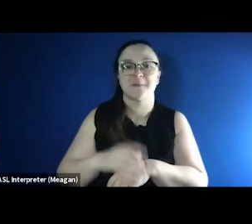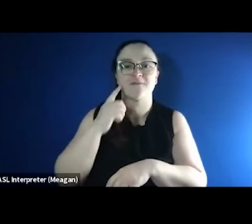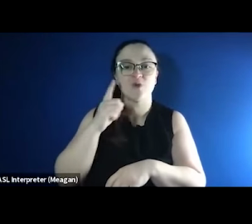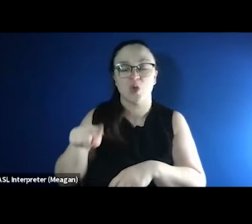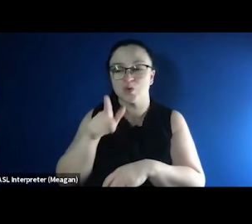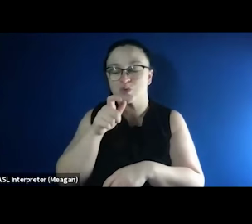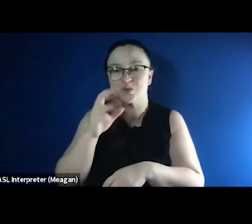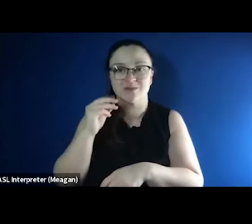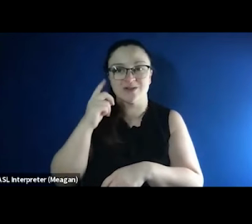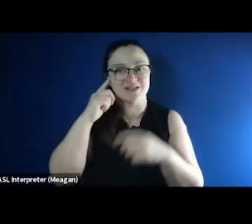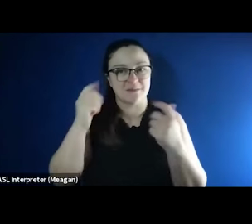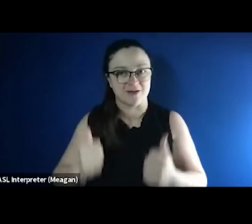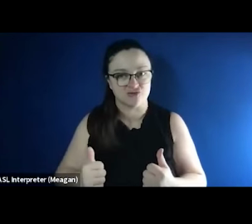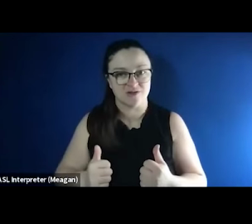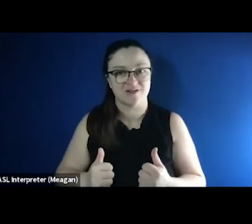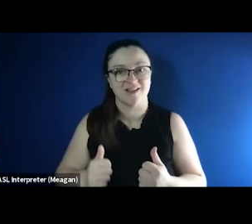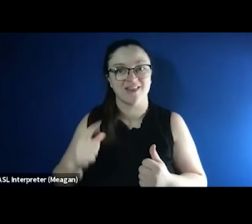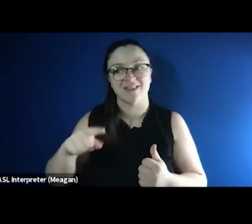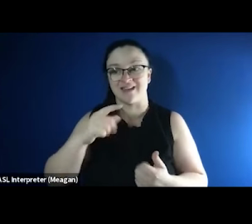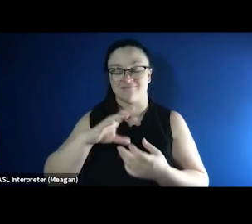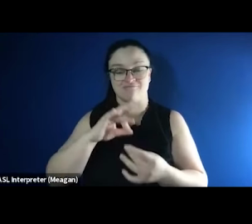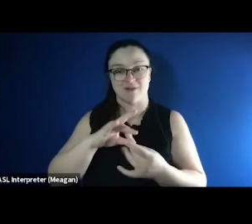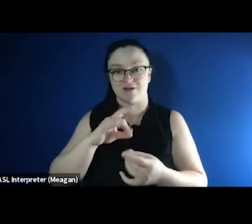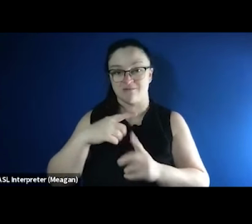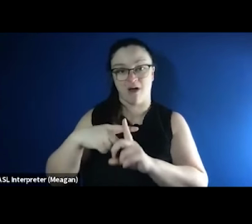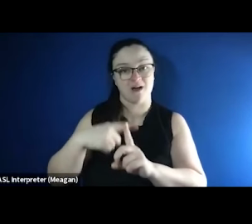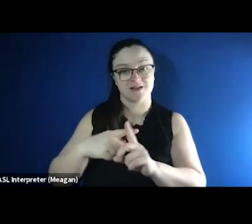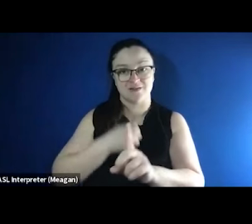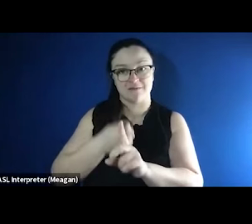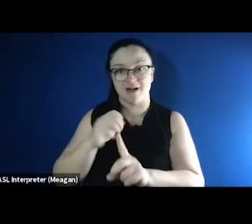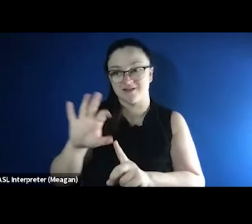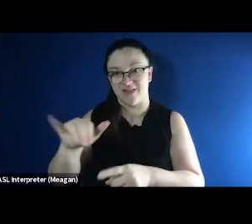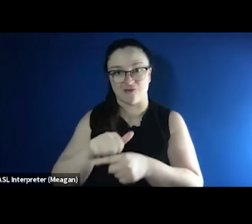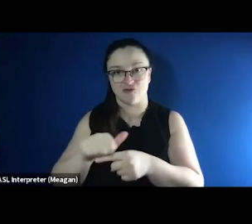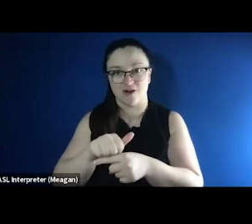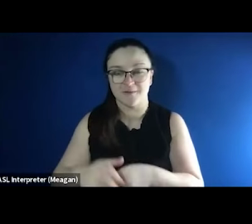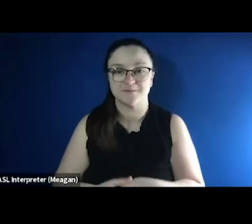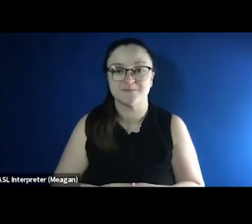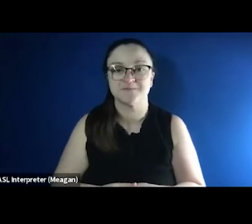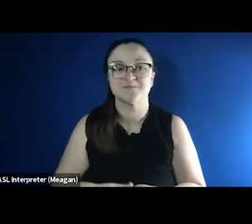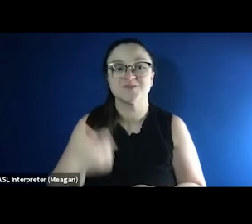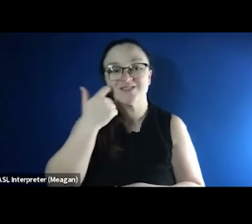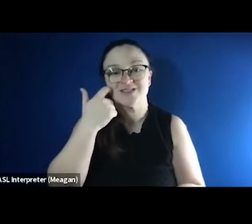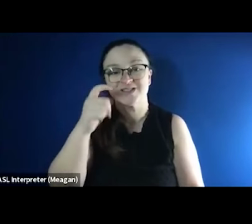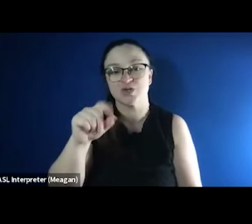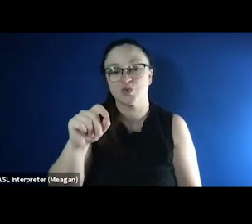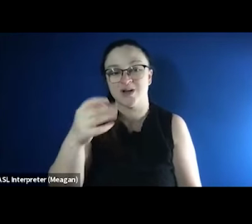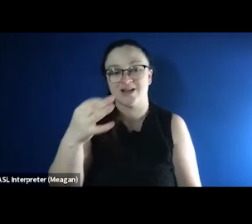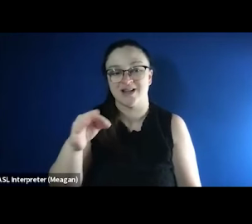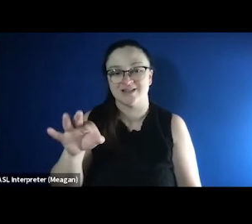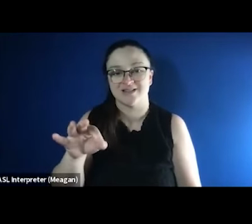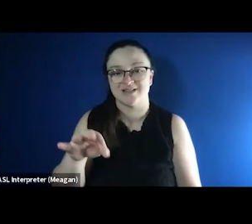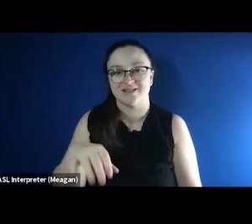And officers reported positive impacts of that training. More recently, in 2019, Sun and